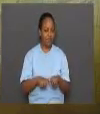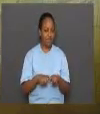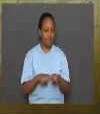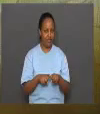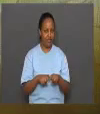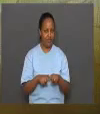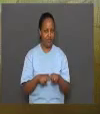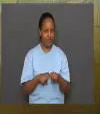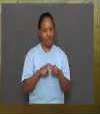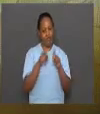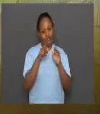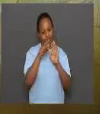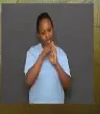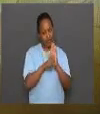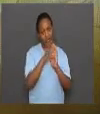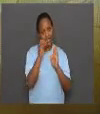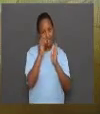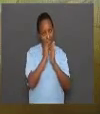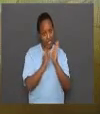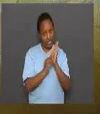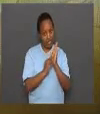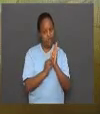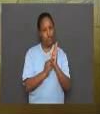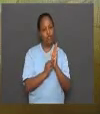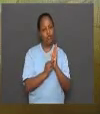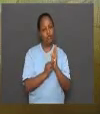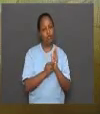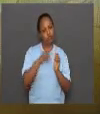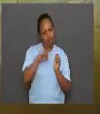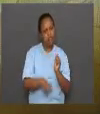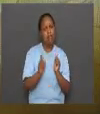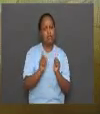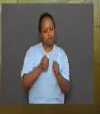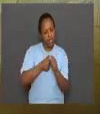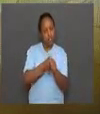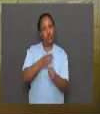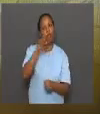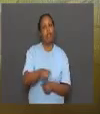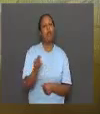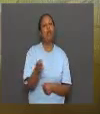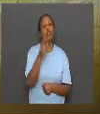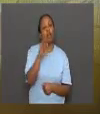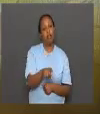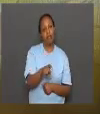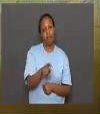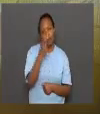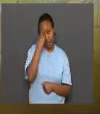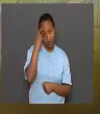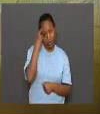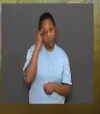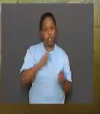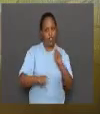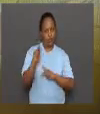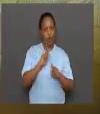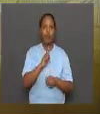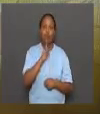Welcome back. Rules and laws must be possible to follow so that people